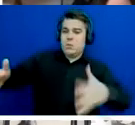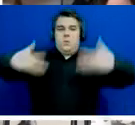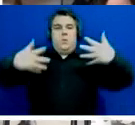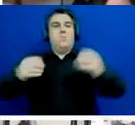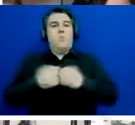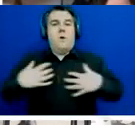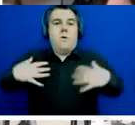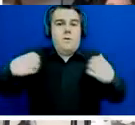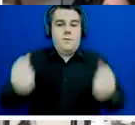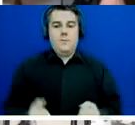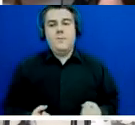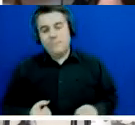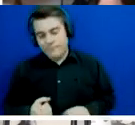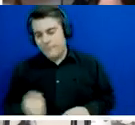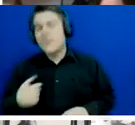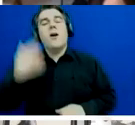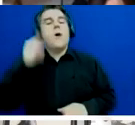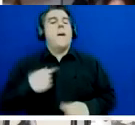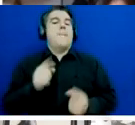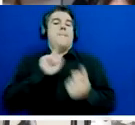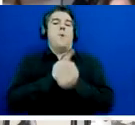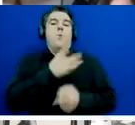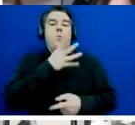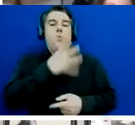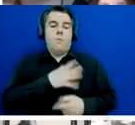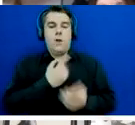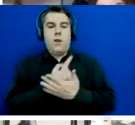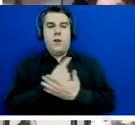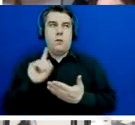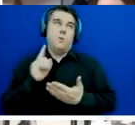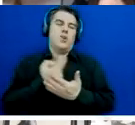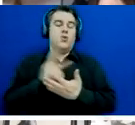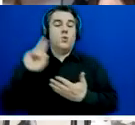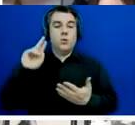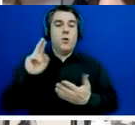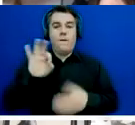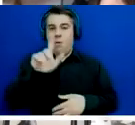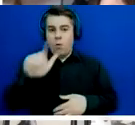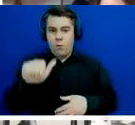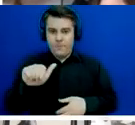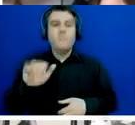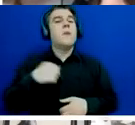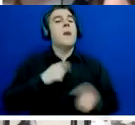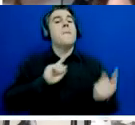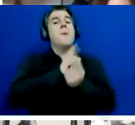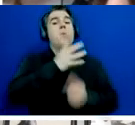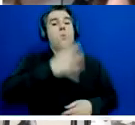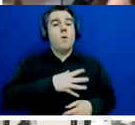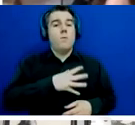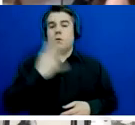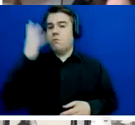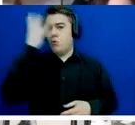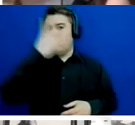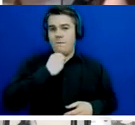I know that I met a woman last weekend, or 2 weeks ago, I was in Florida, and I met a woman, beautiful woman